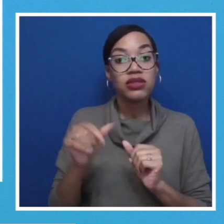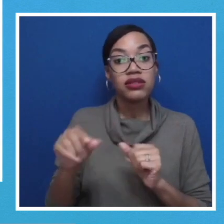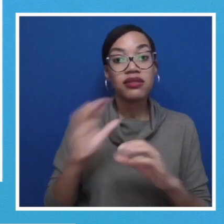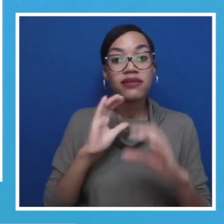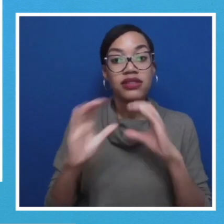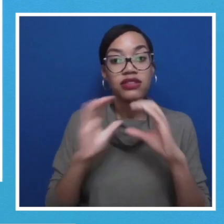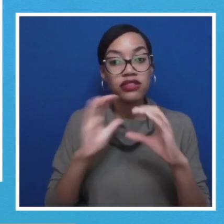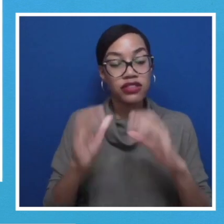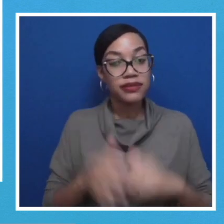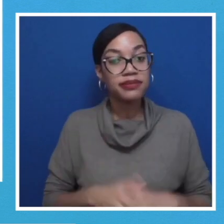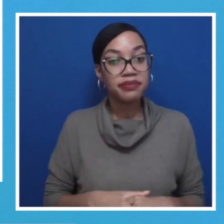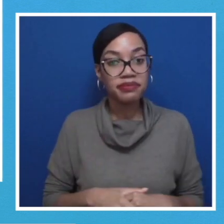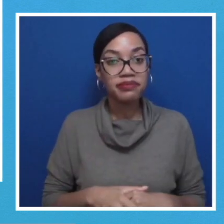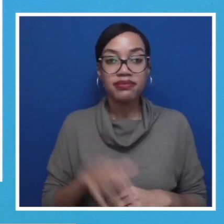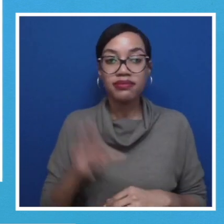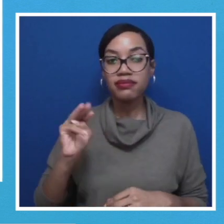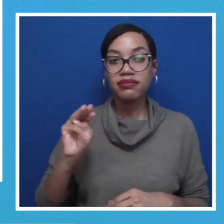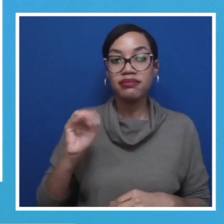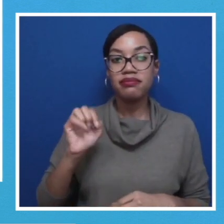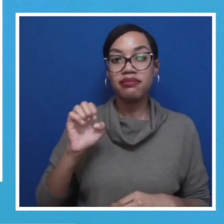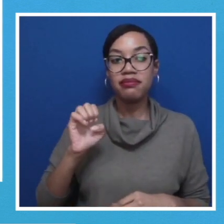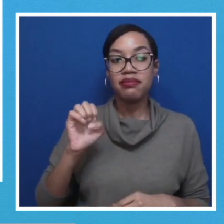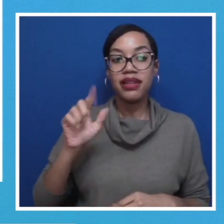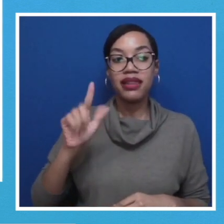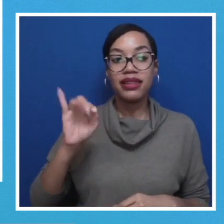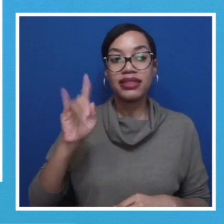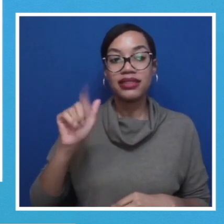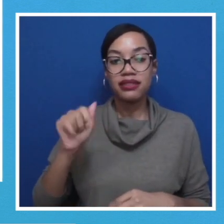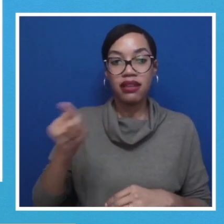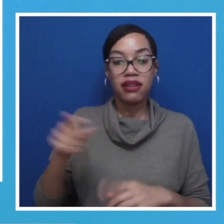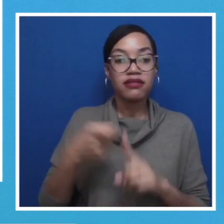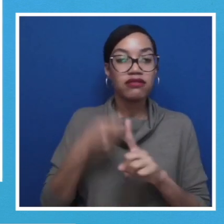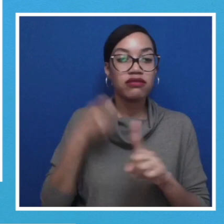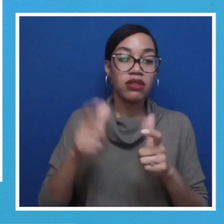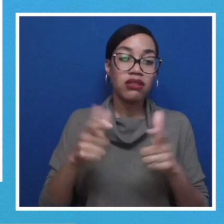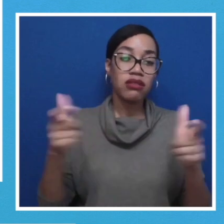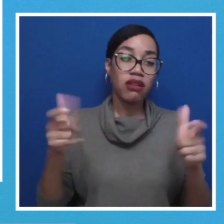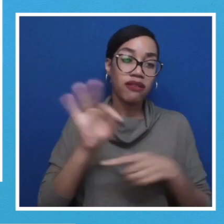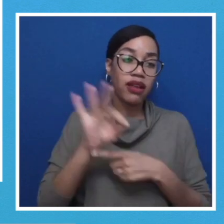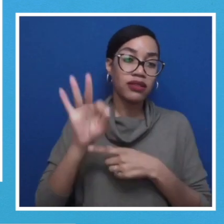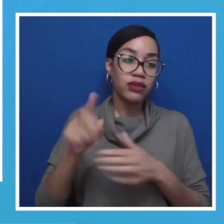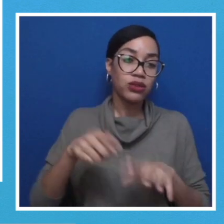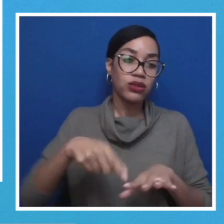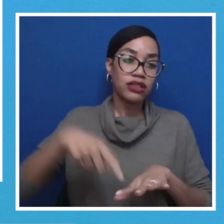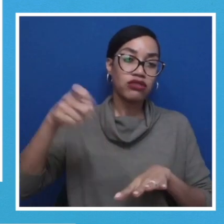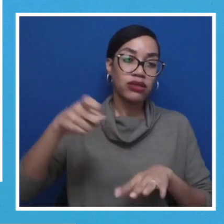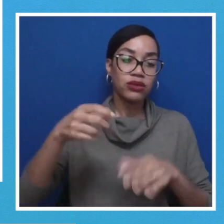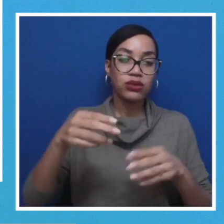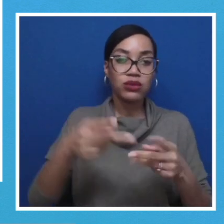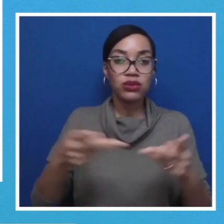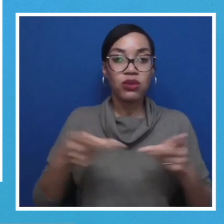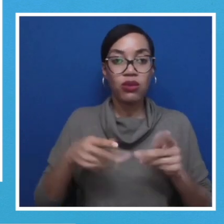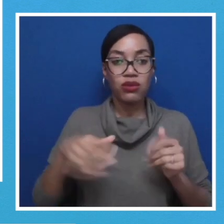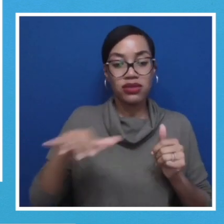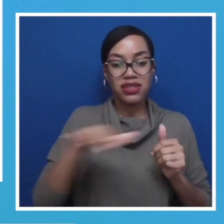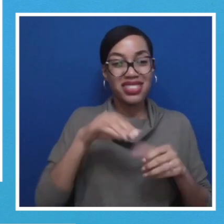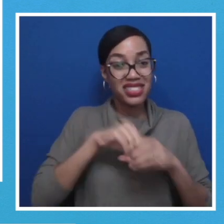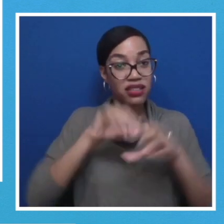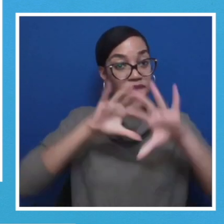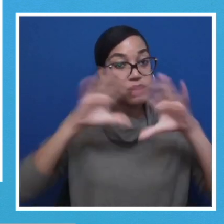in being from one of the largest fossil fuel extraction zones in the world, these Alberta tar